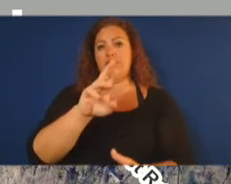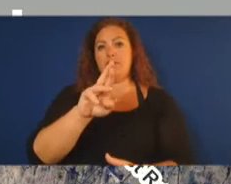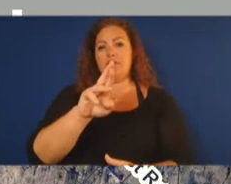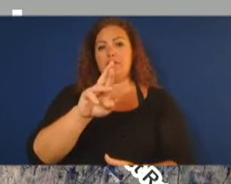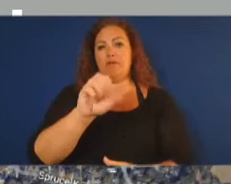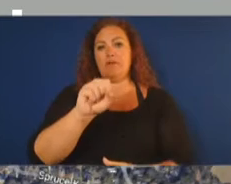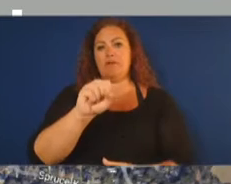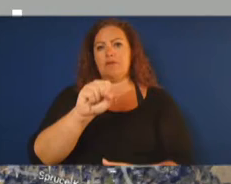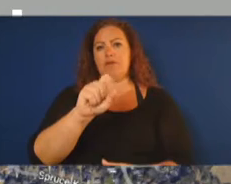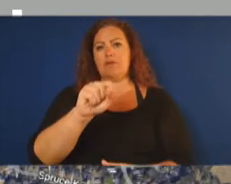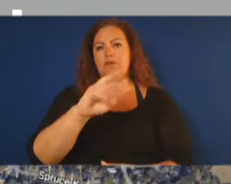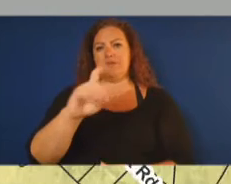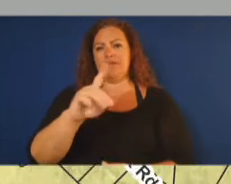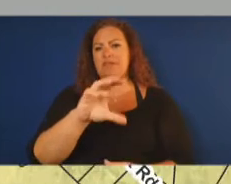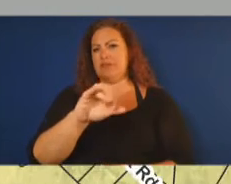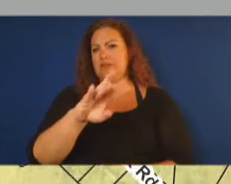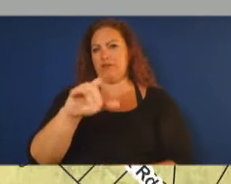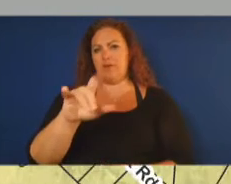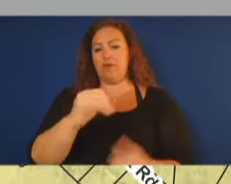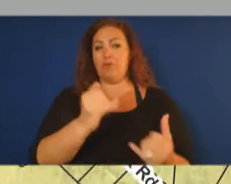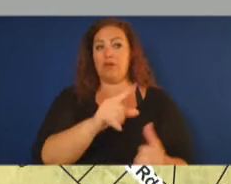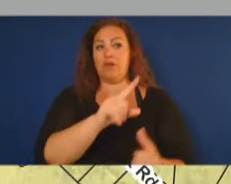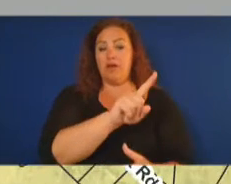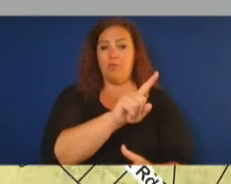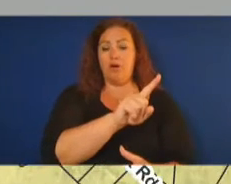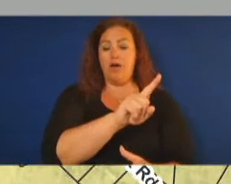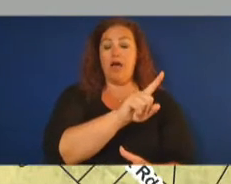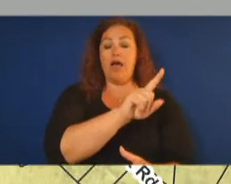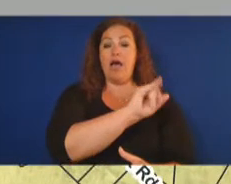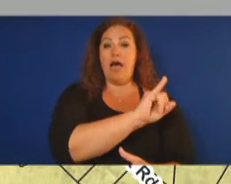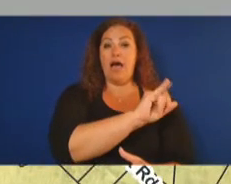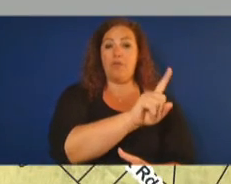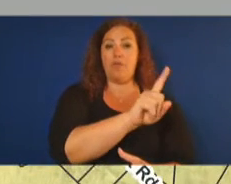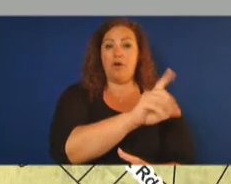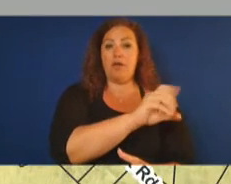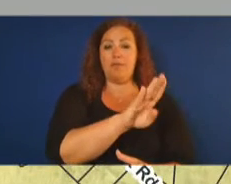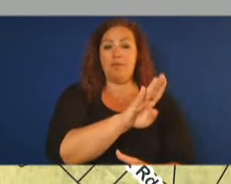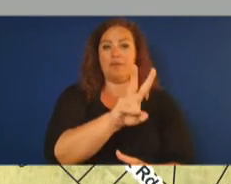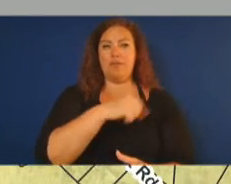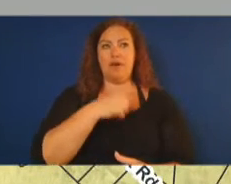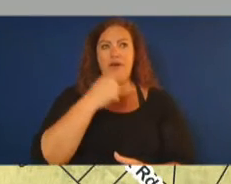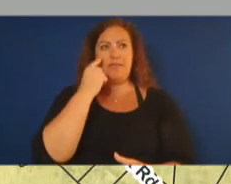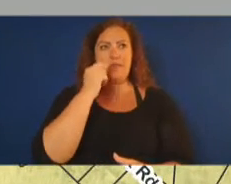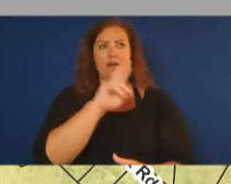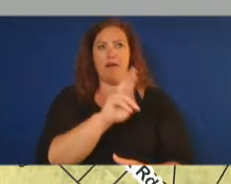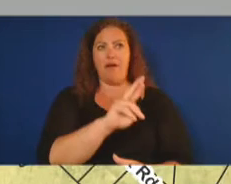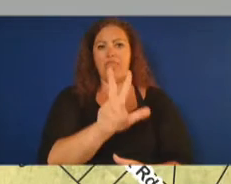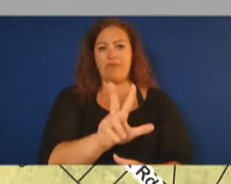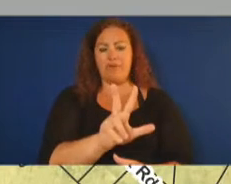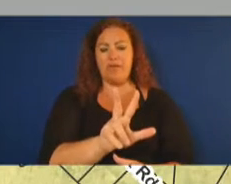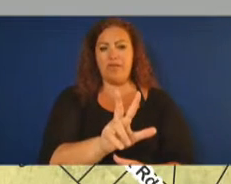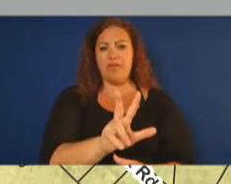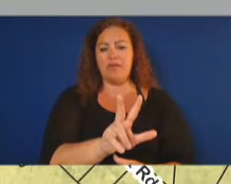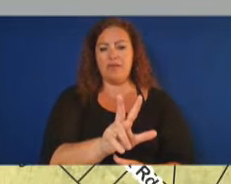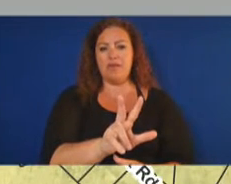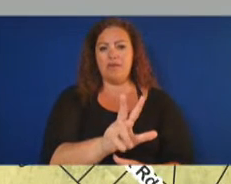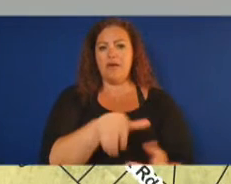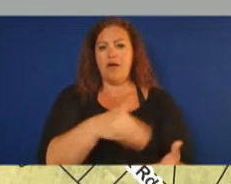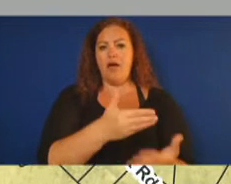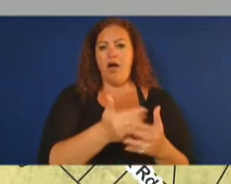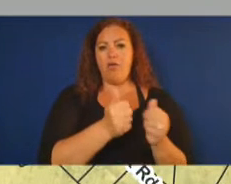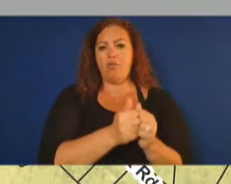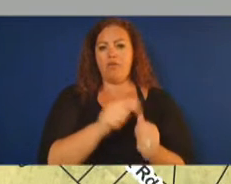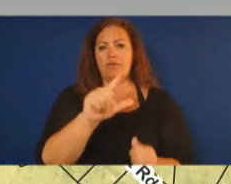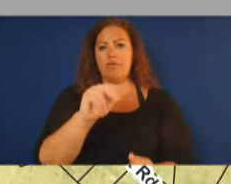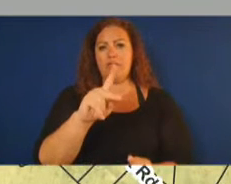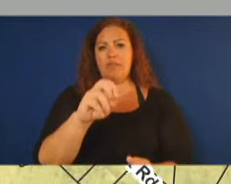it is currently zoned i1 1 and B2 uh as well as I think some R3 uh all with uh Lake Wy